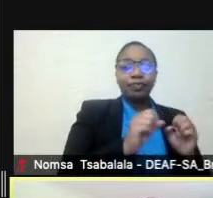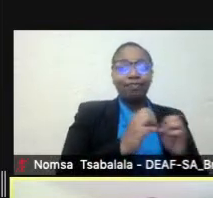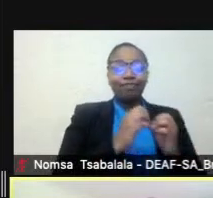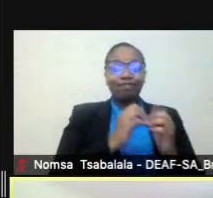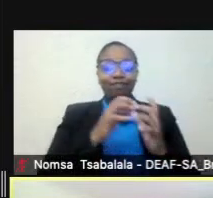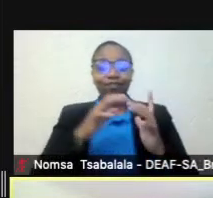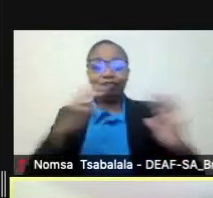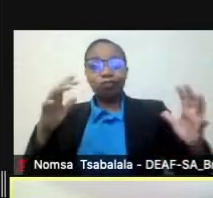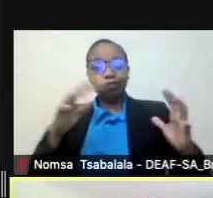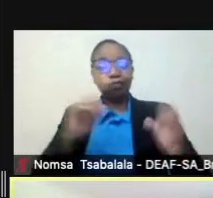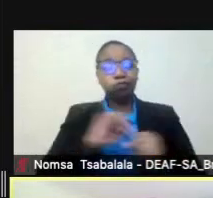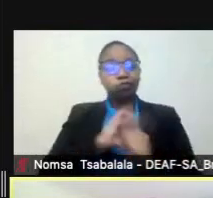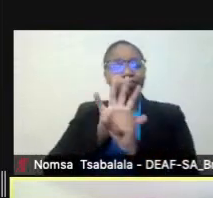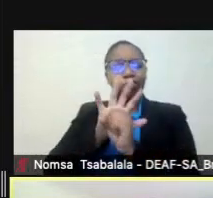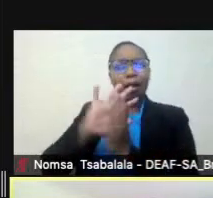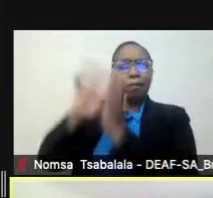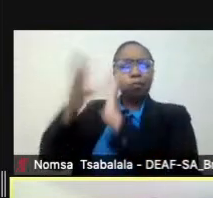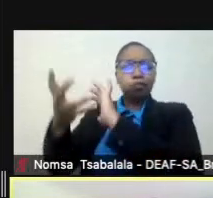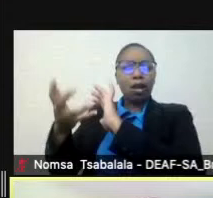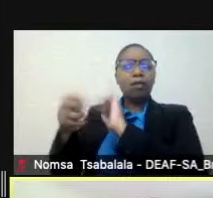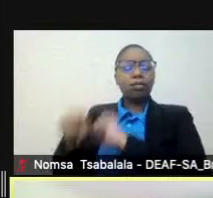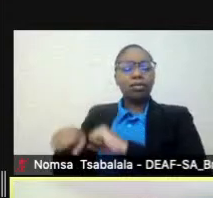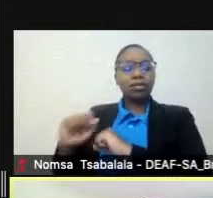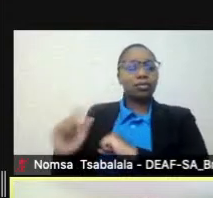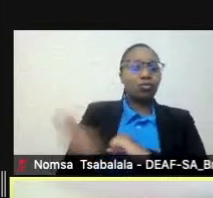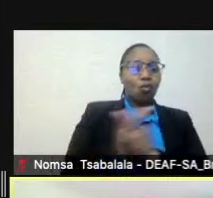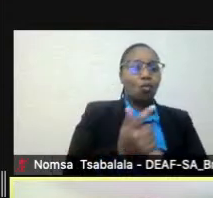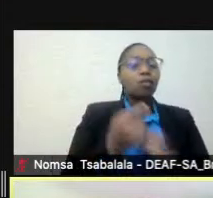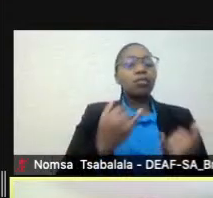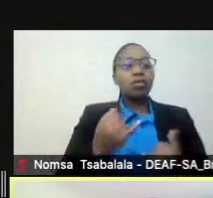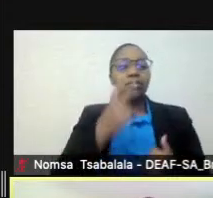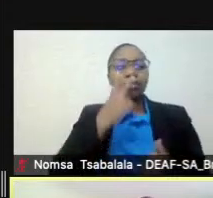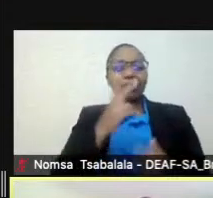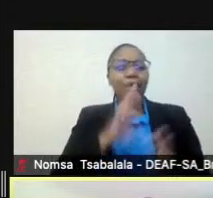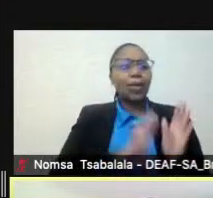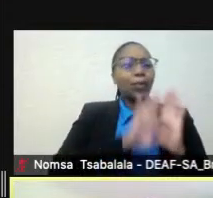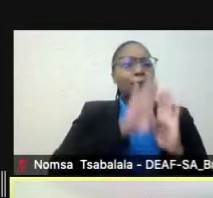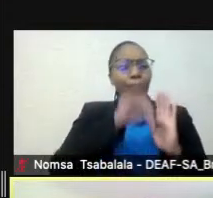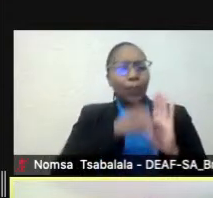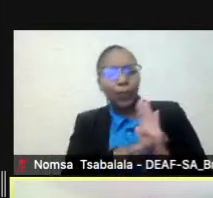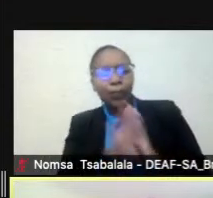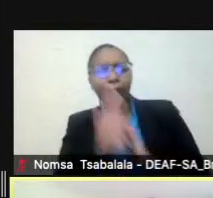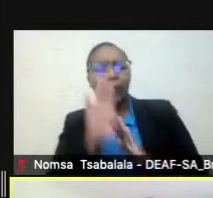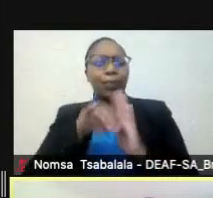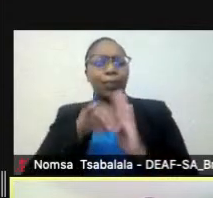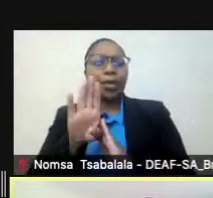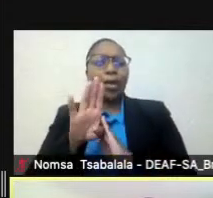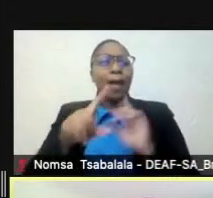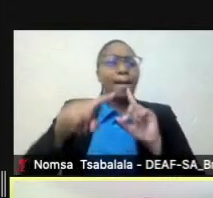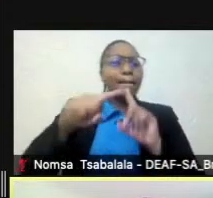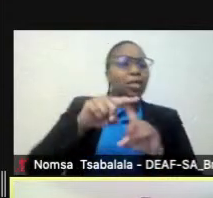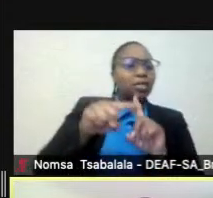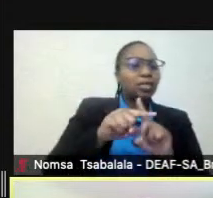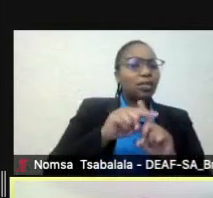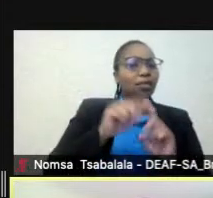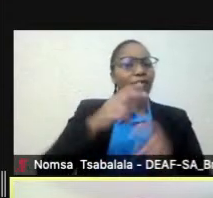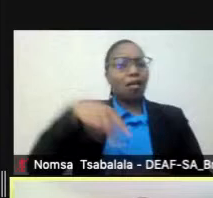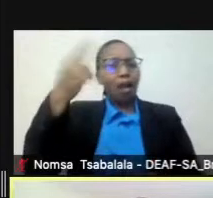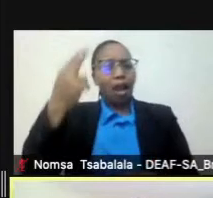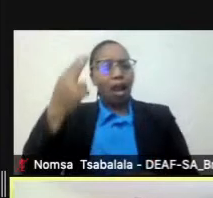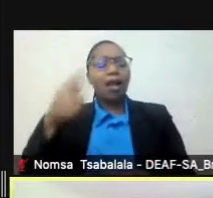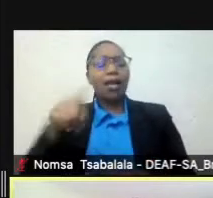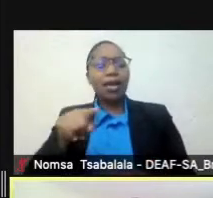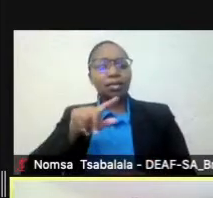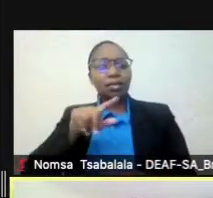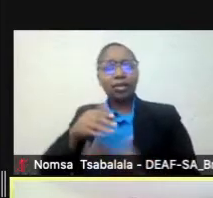tracking this, and you can see that during waves, the percent positivity is high. Between waves, this is low. And we were at the lowest point